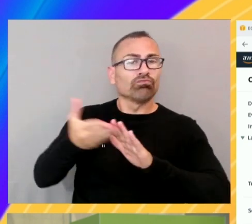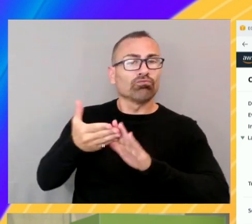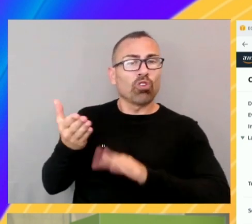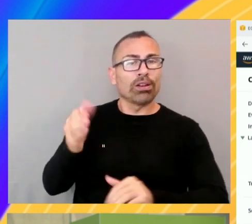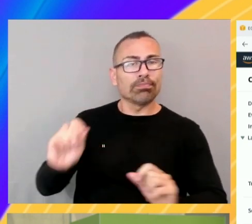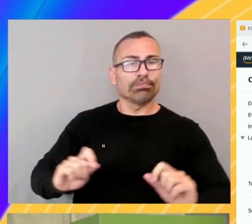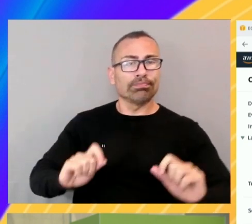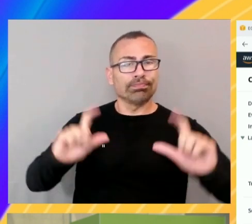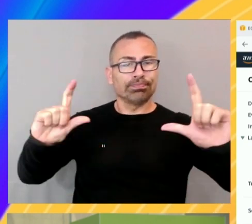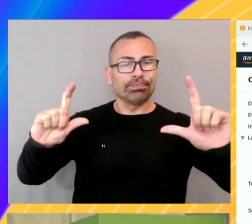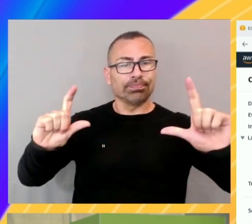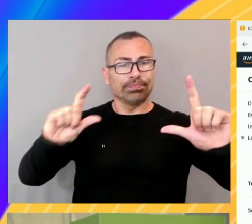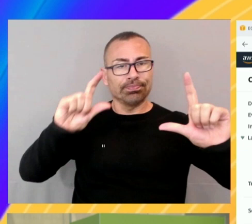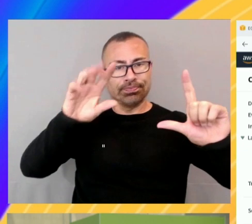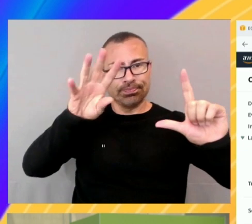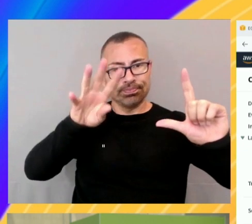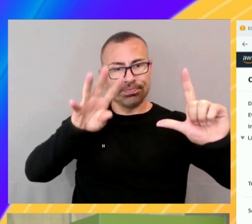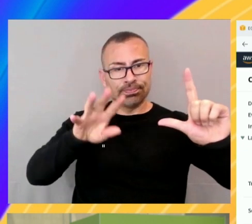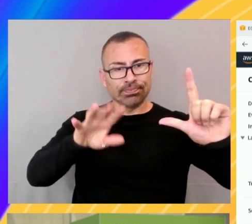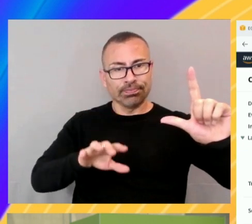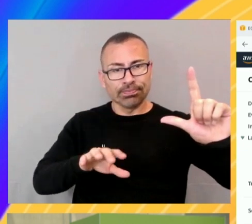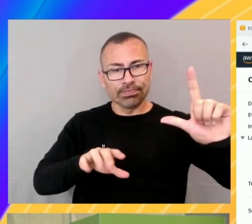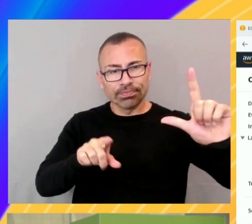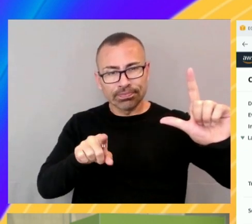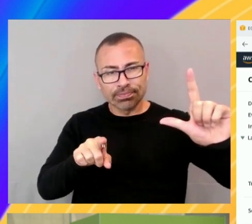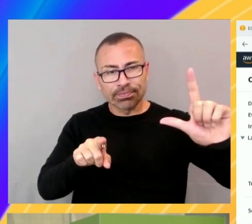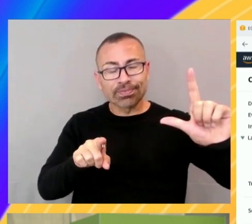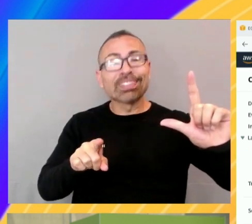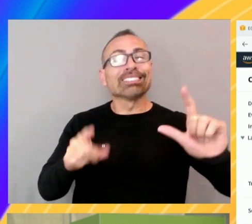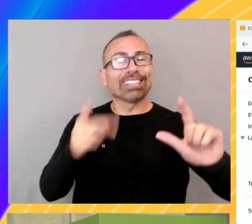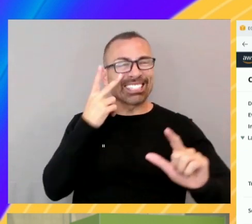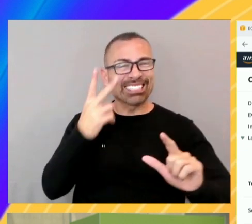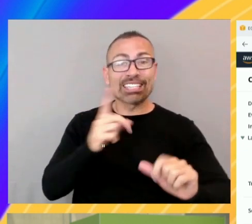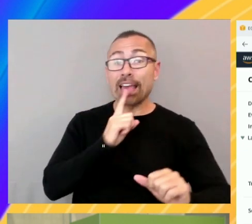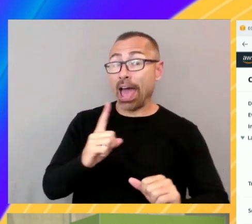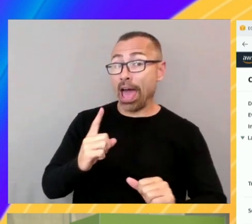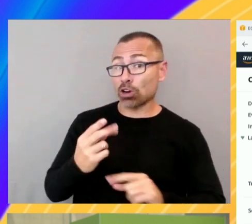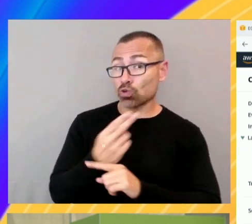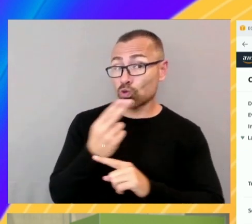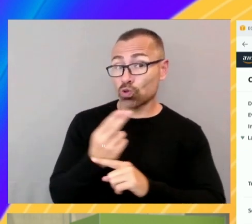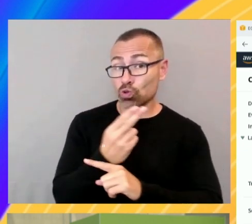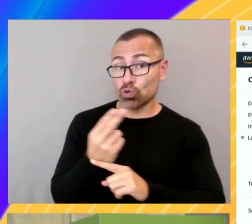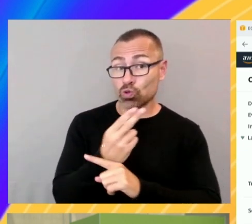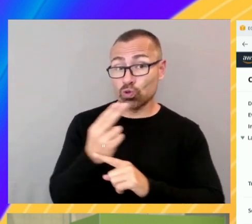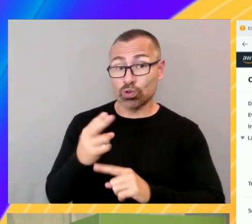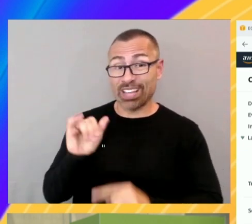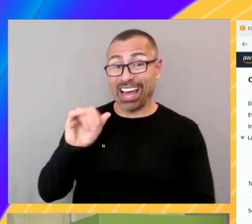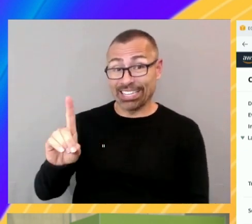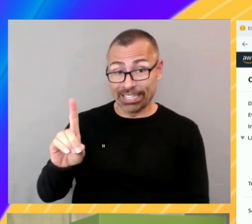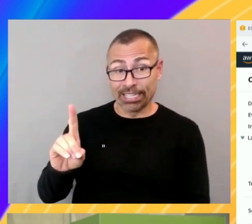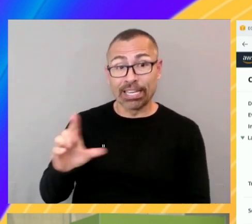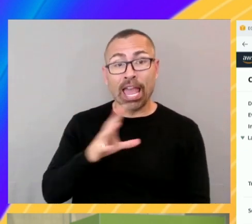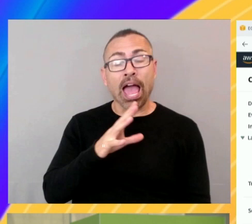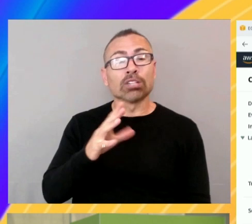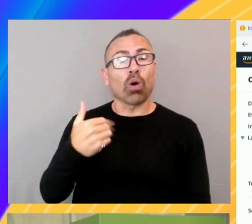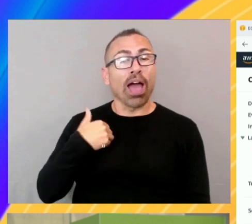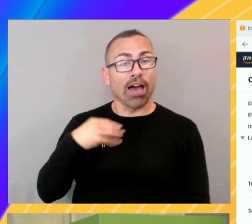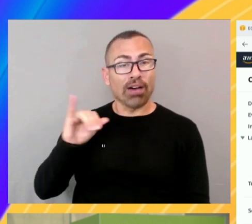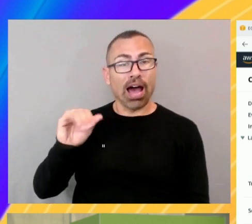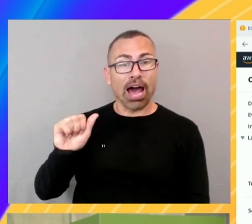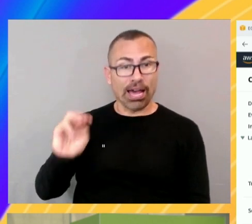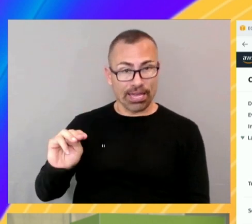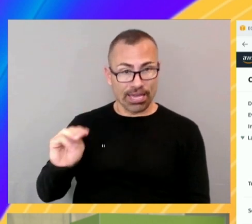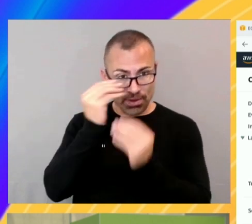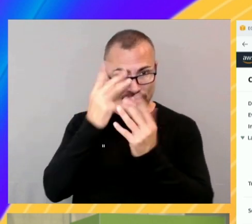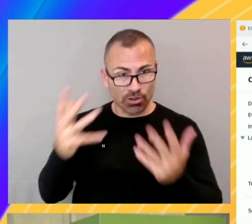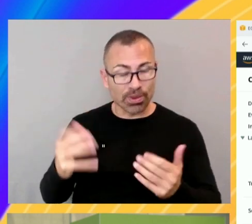it's then going to return to me the actual user identity. So I got the IAM information here. And then I got the actual events that were